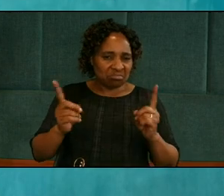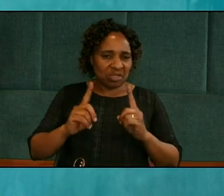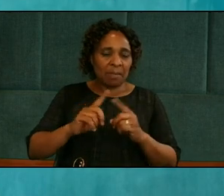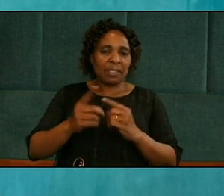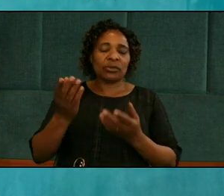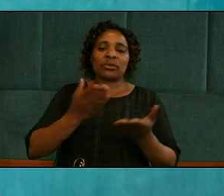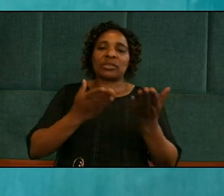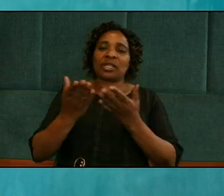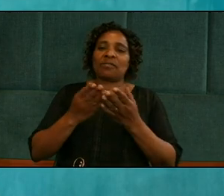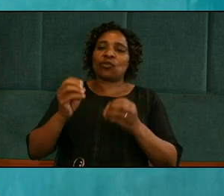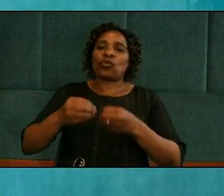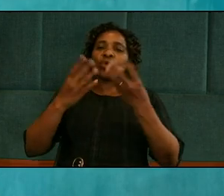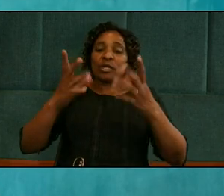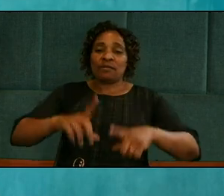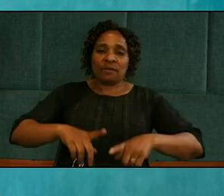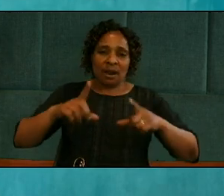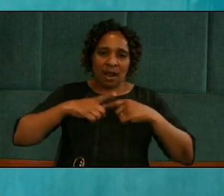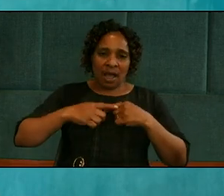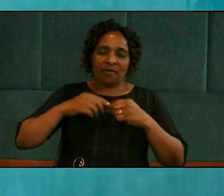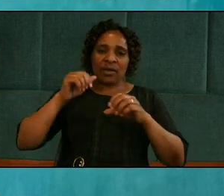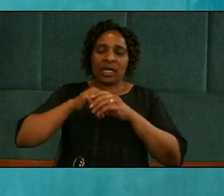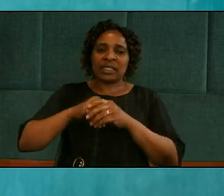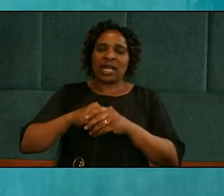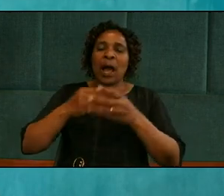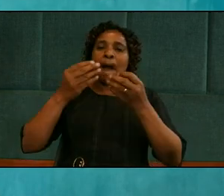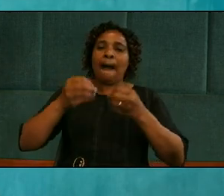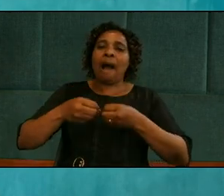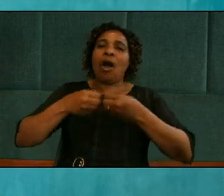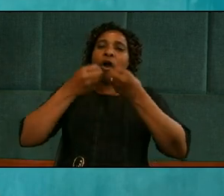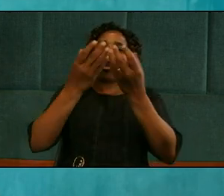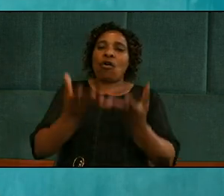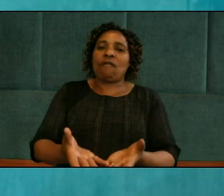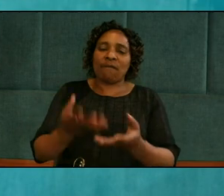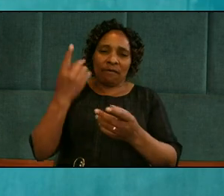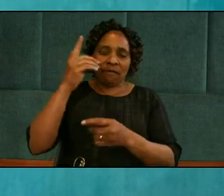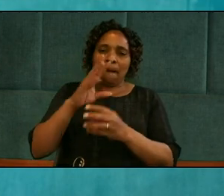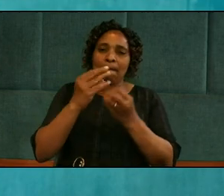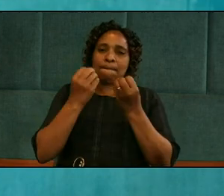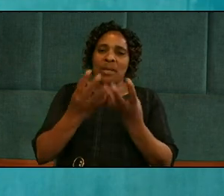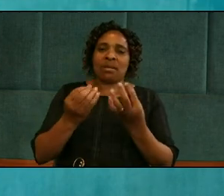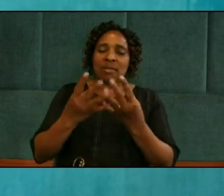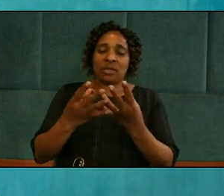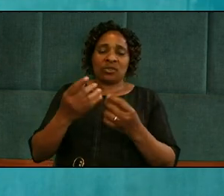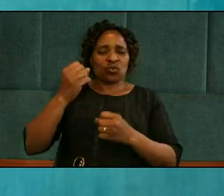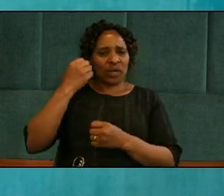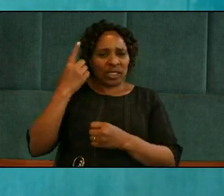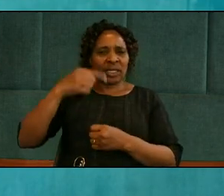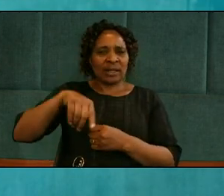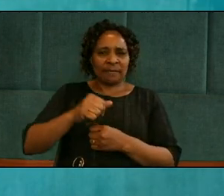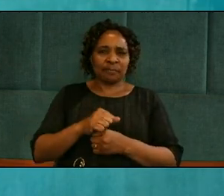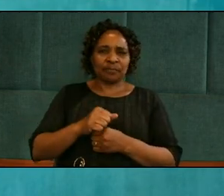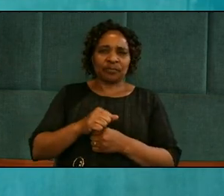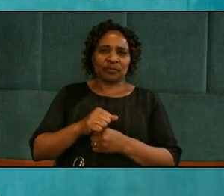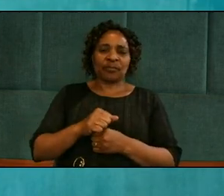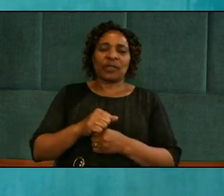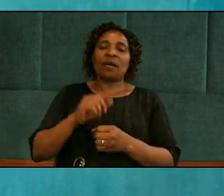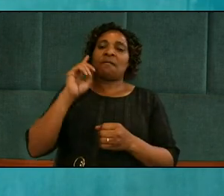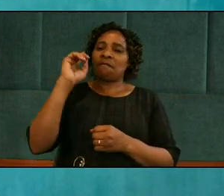serve, and to give his life as a ransom for many." So to understand this, we should